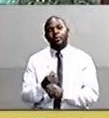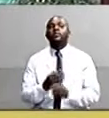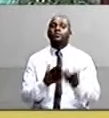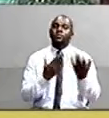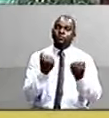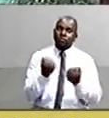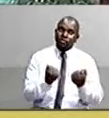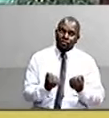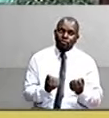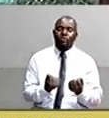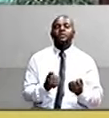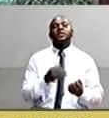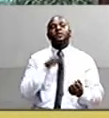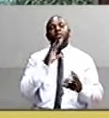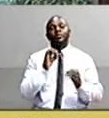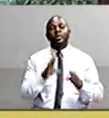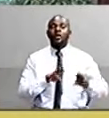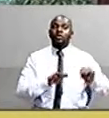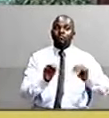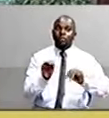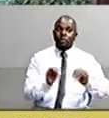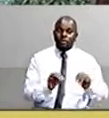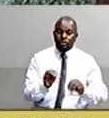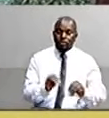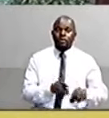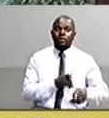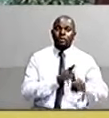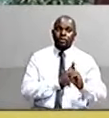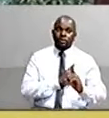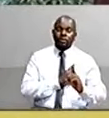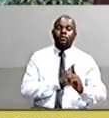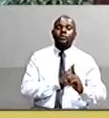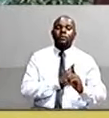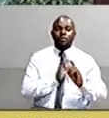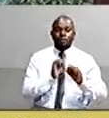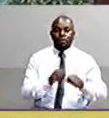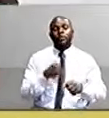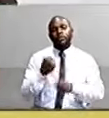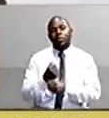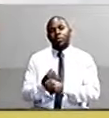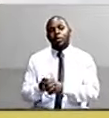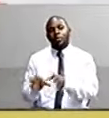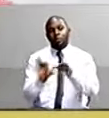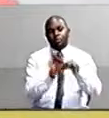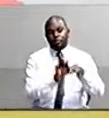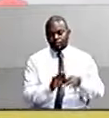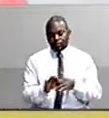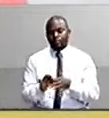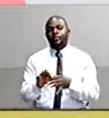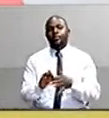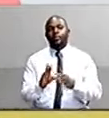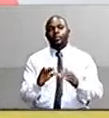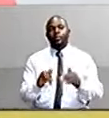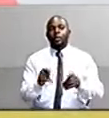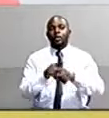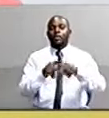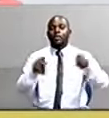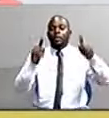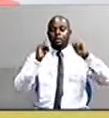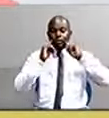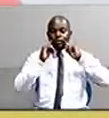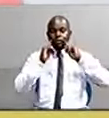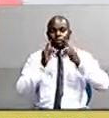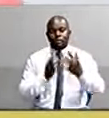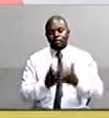need a manageable security force that we can work with. This policy dialogue by Makerere University